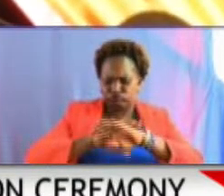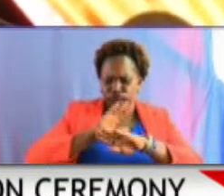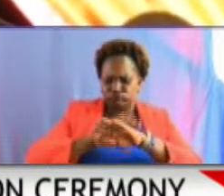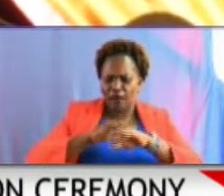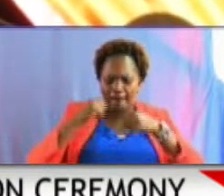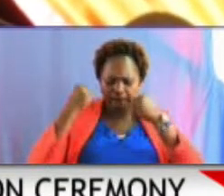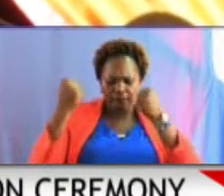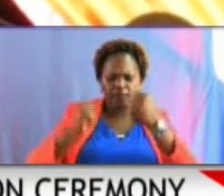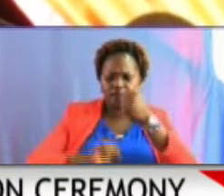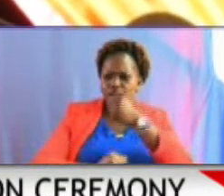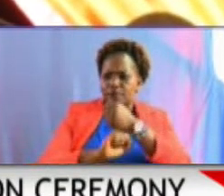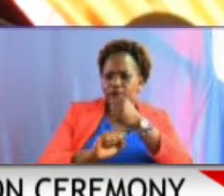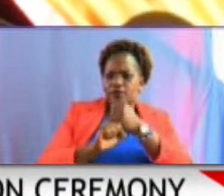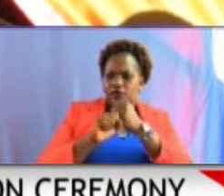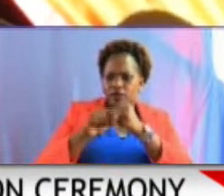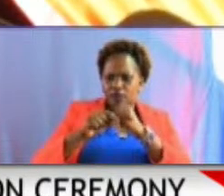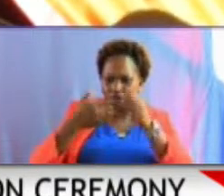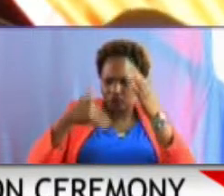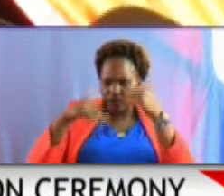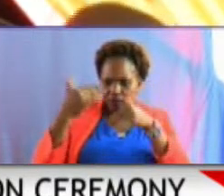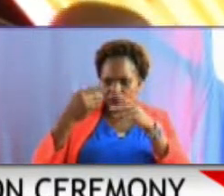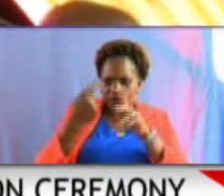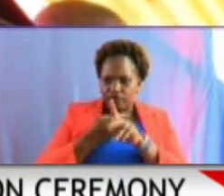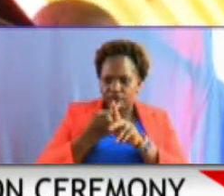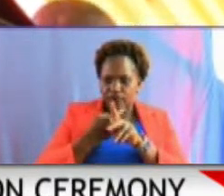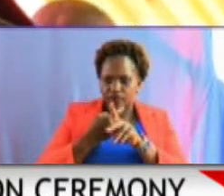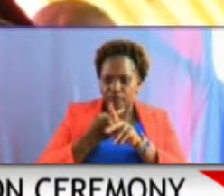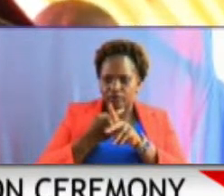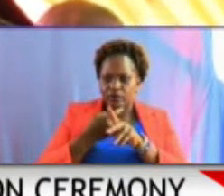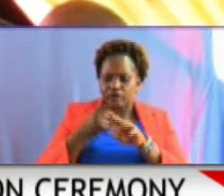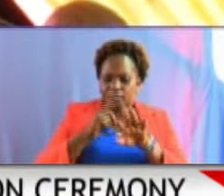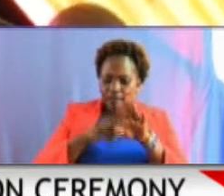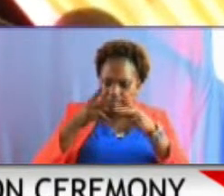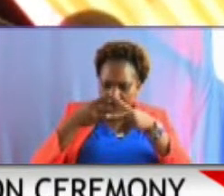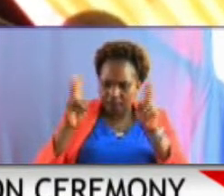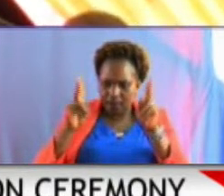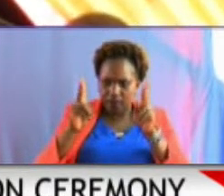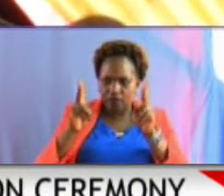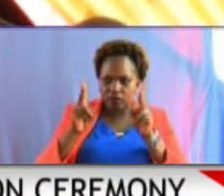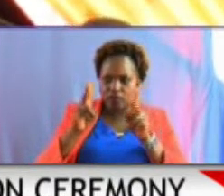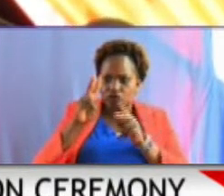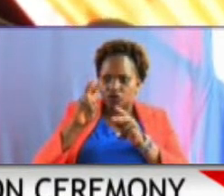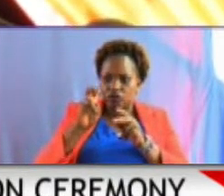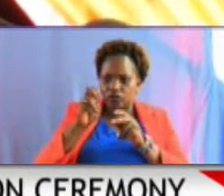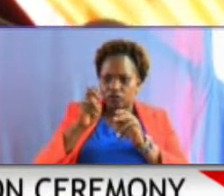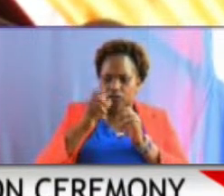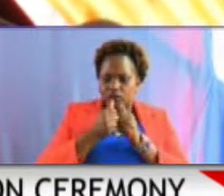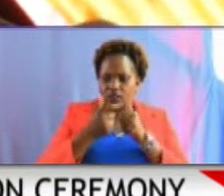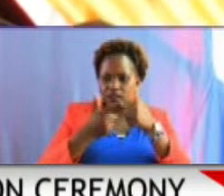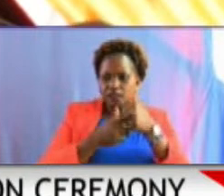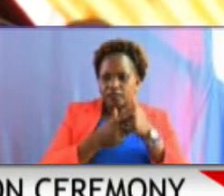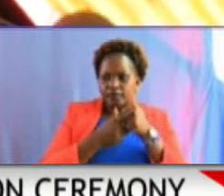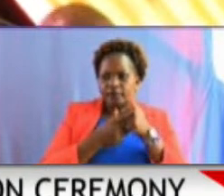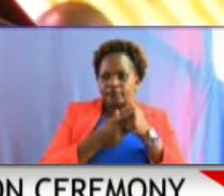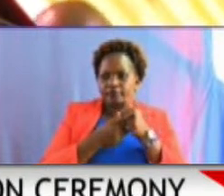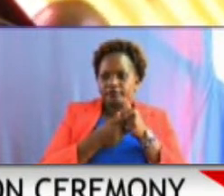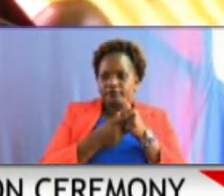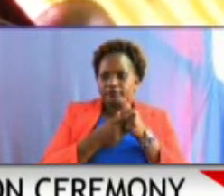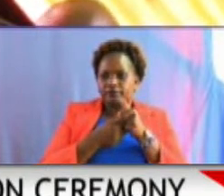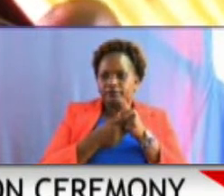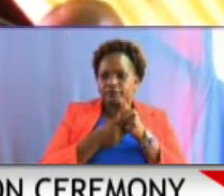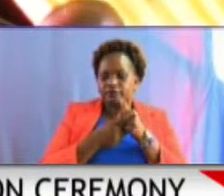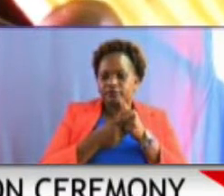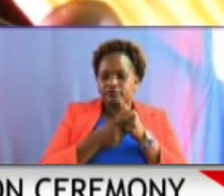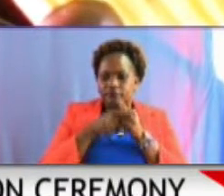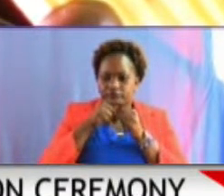has accorded this university since its inception in 2016. I